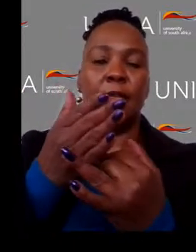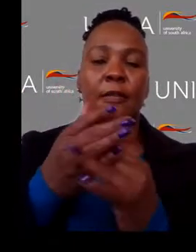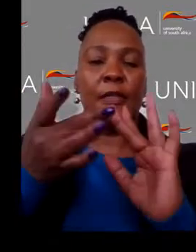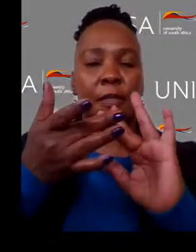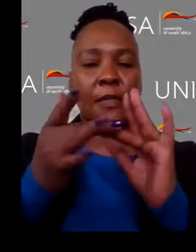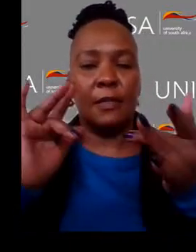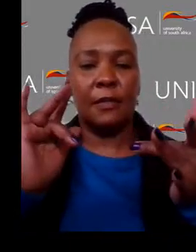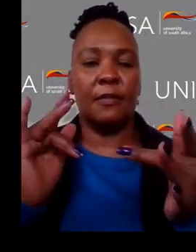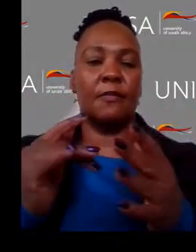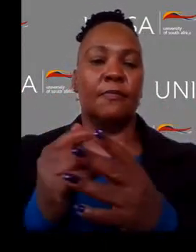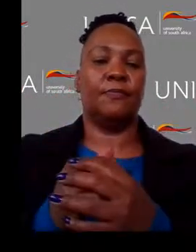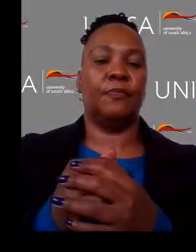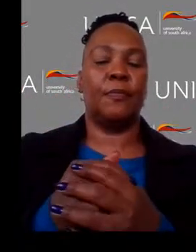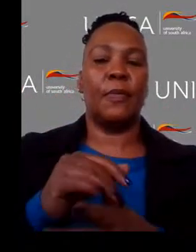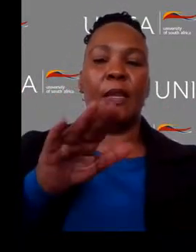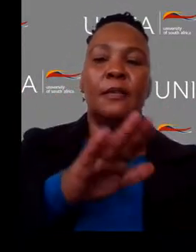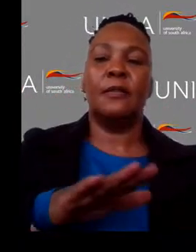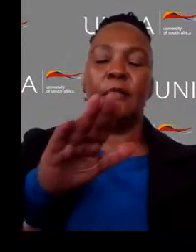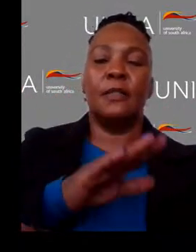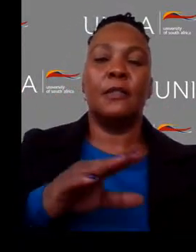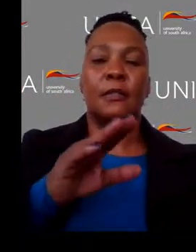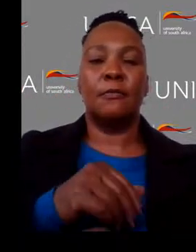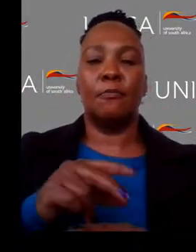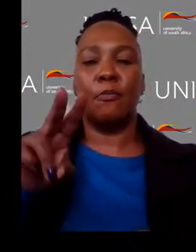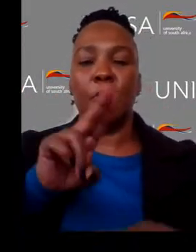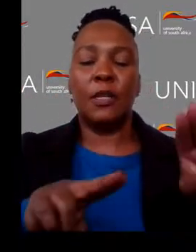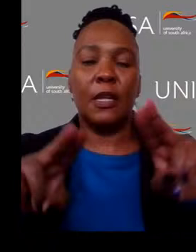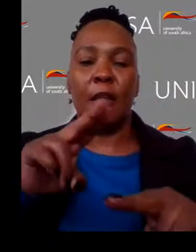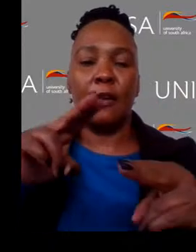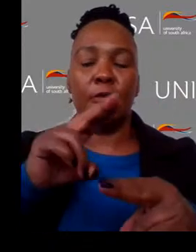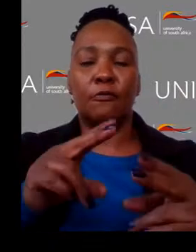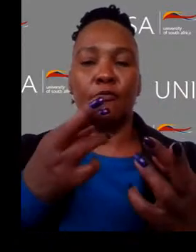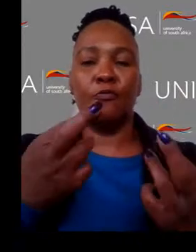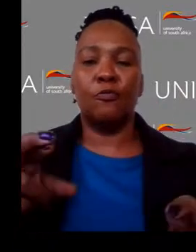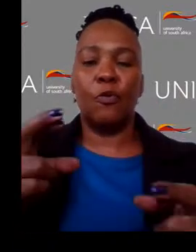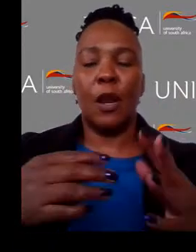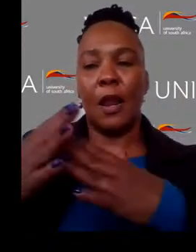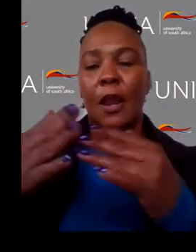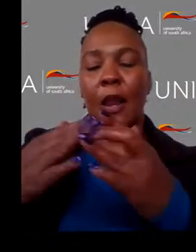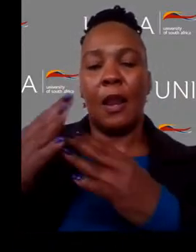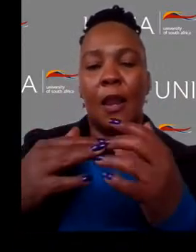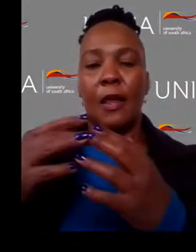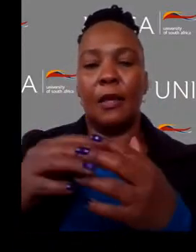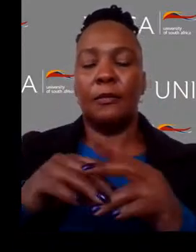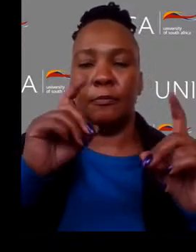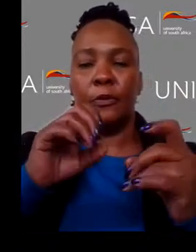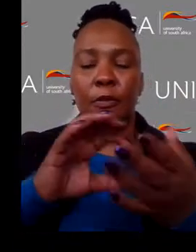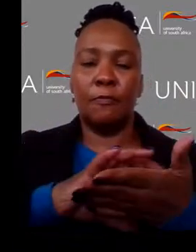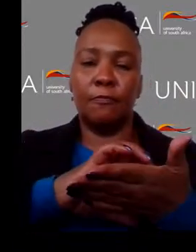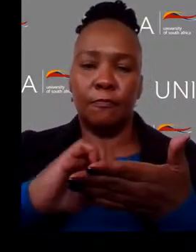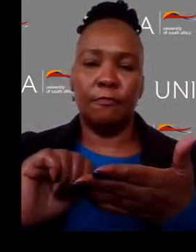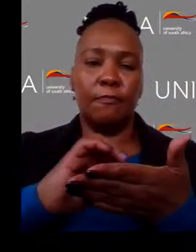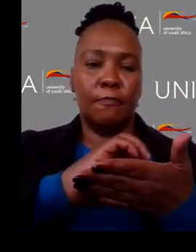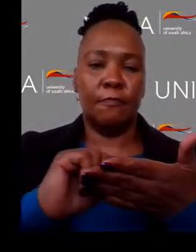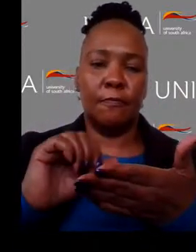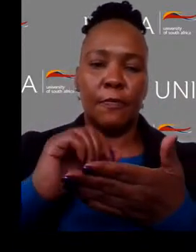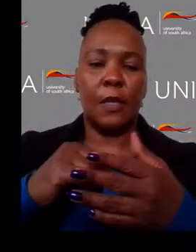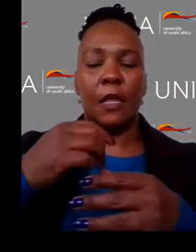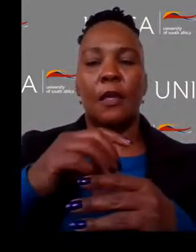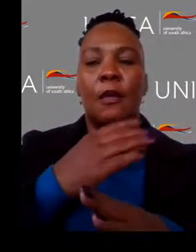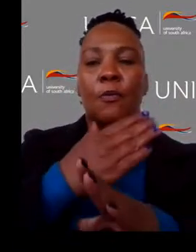has space for the proctoring tools and any of the pictures or any other data that it needs to store, and it's got a working